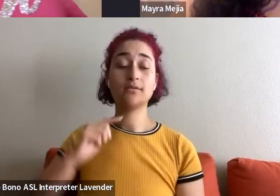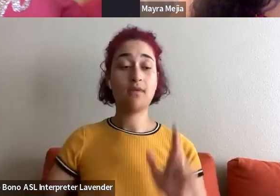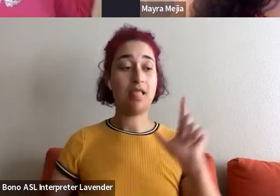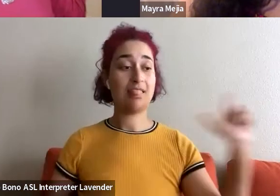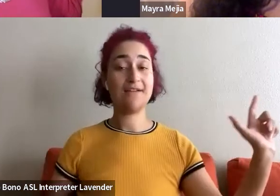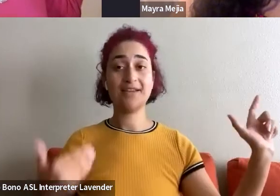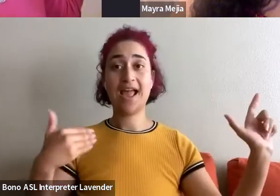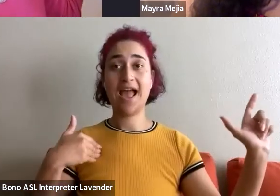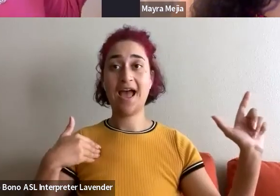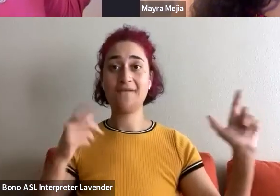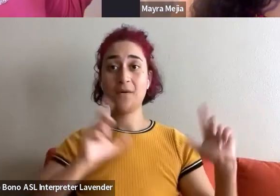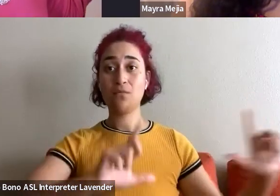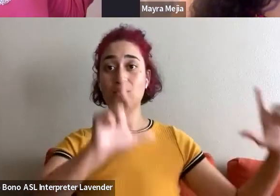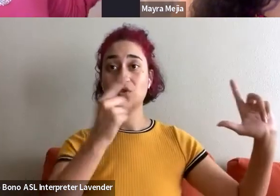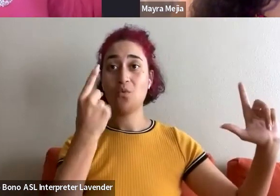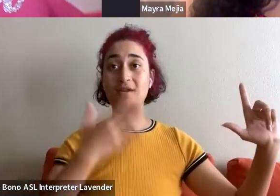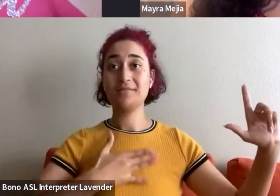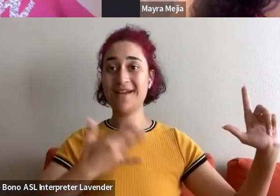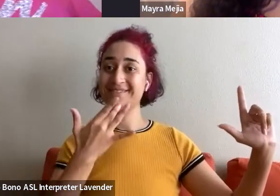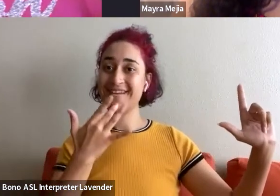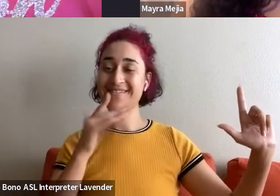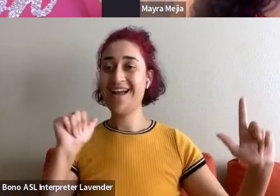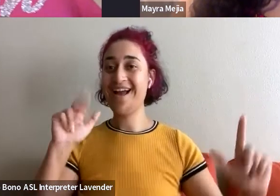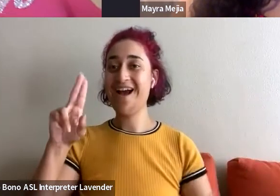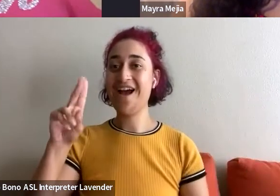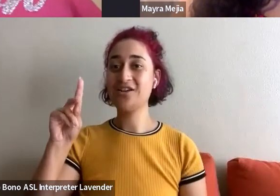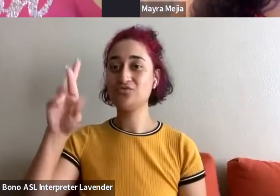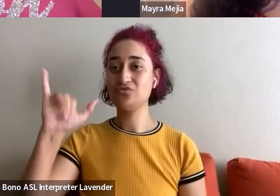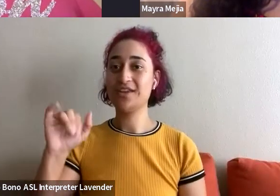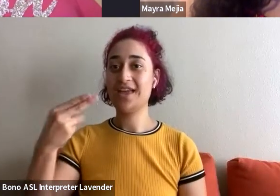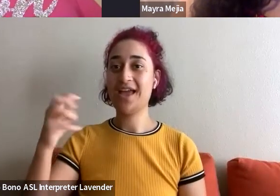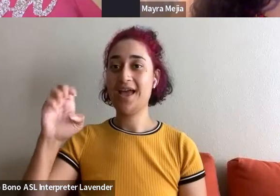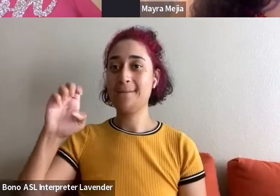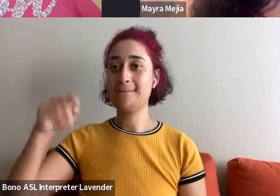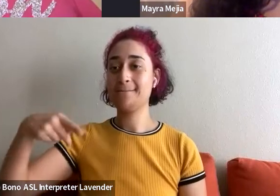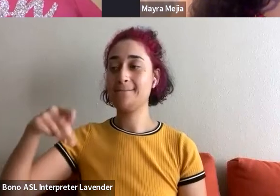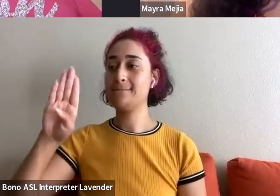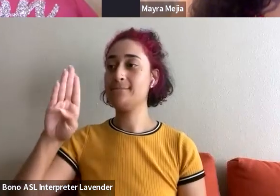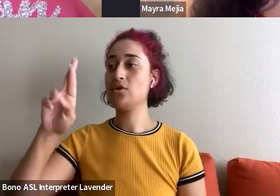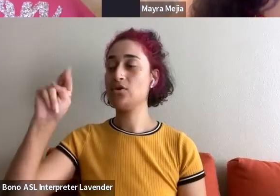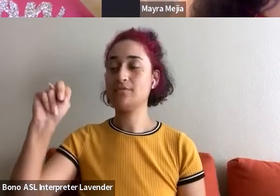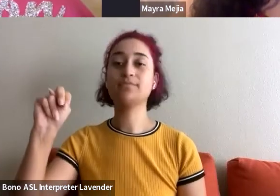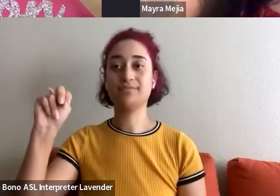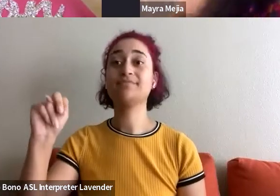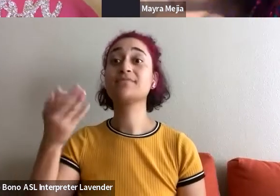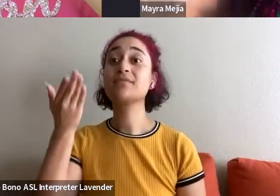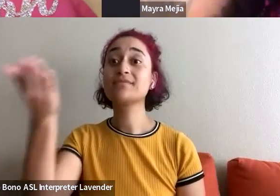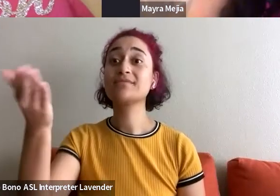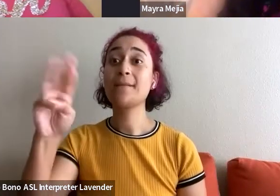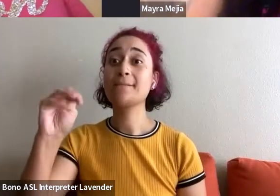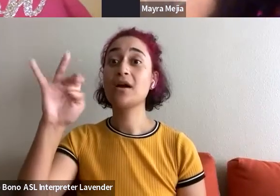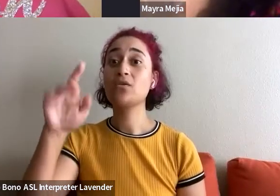portrait of one of my favorites, Audrey Hepburn. Mayra, will you give a visual description of yourself?